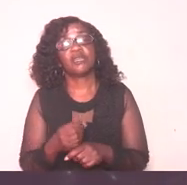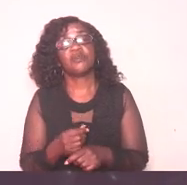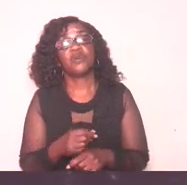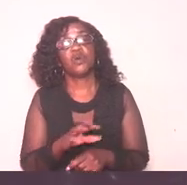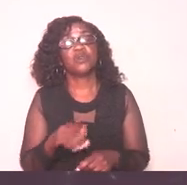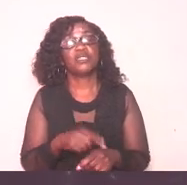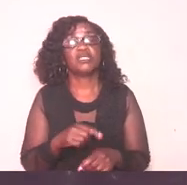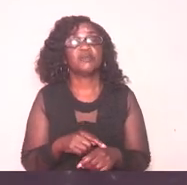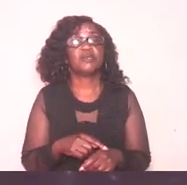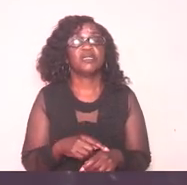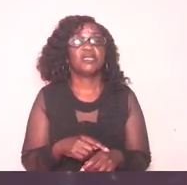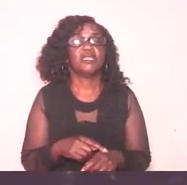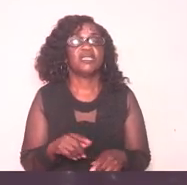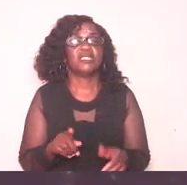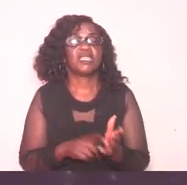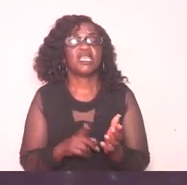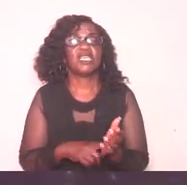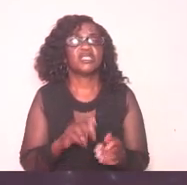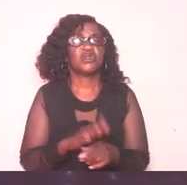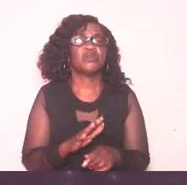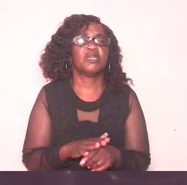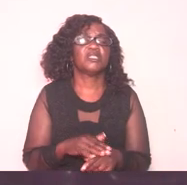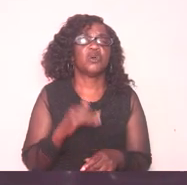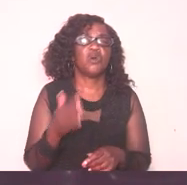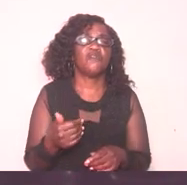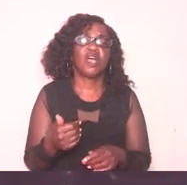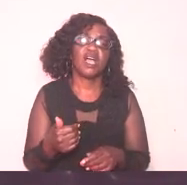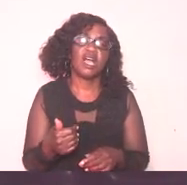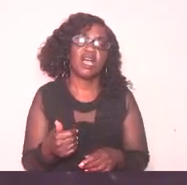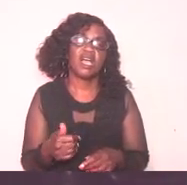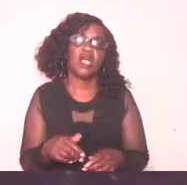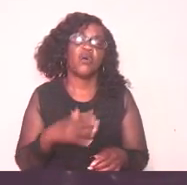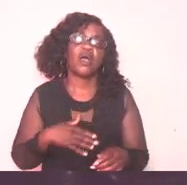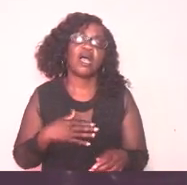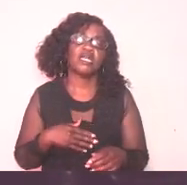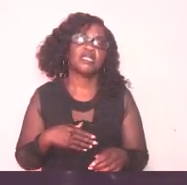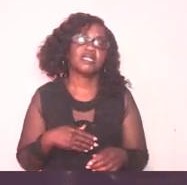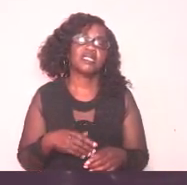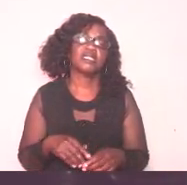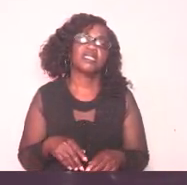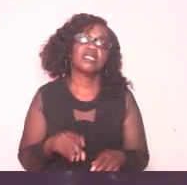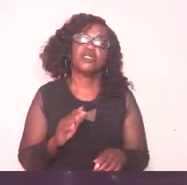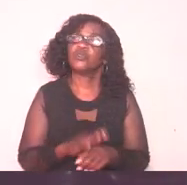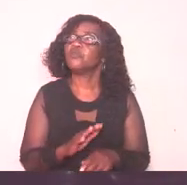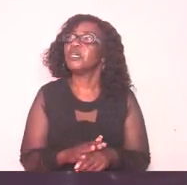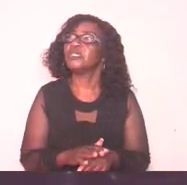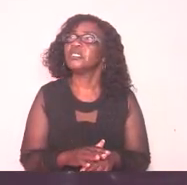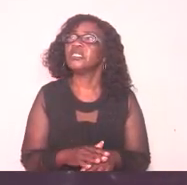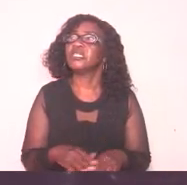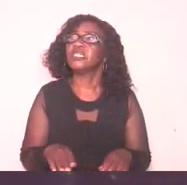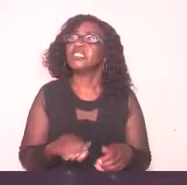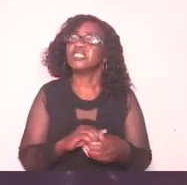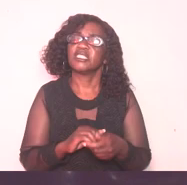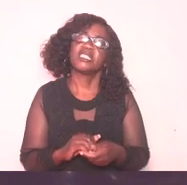then starts to make outrageous sex demands, right? Over time Nkosi then starts to remove the point where even I as his partner